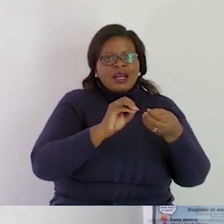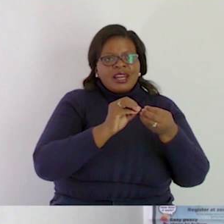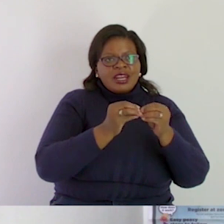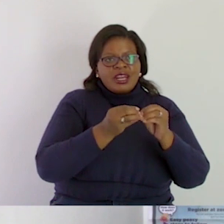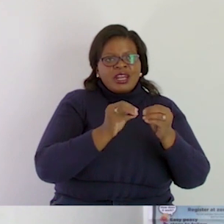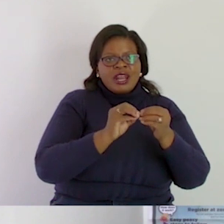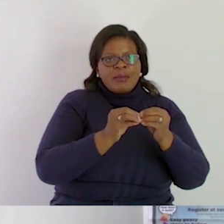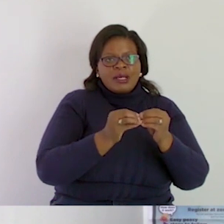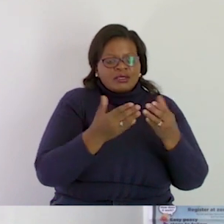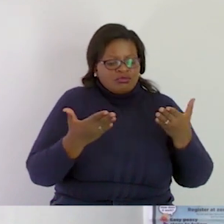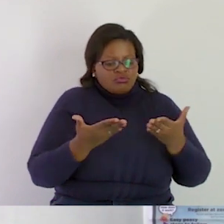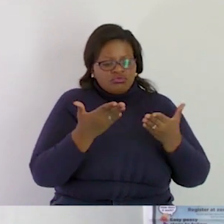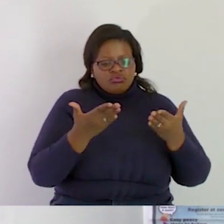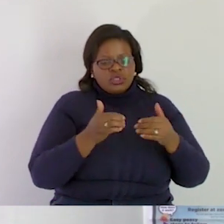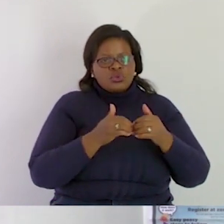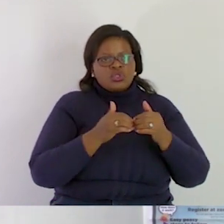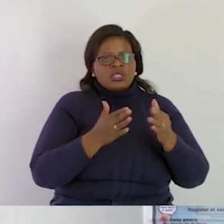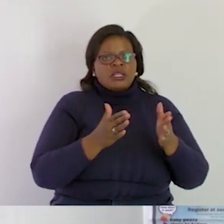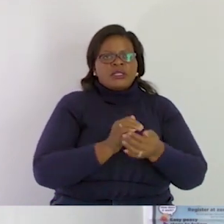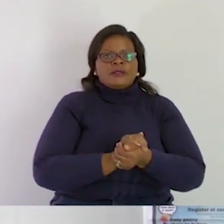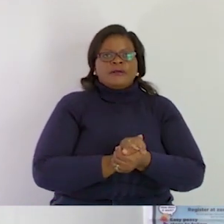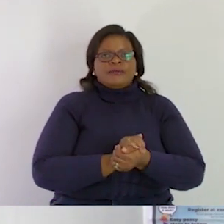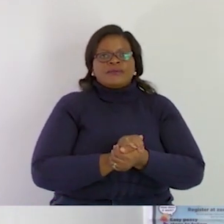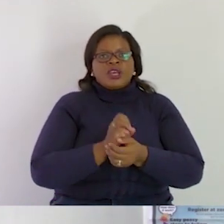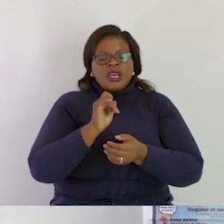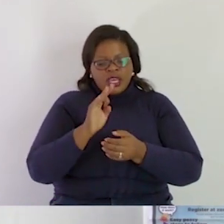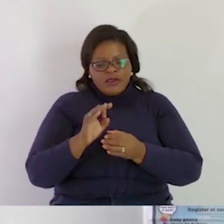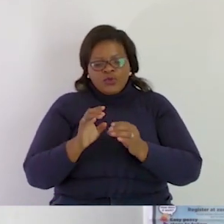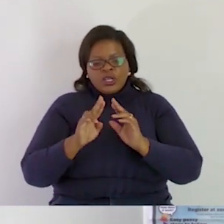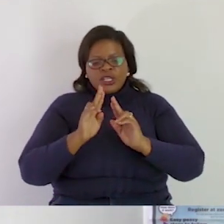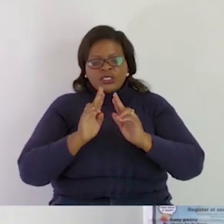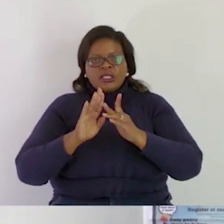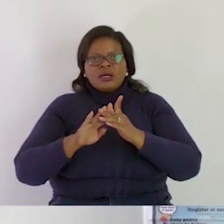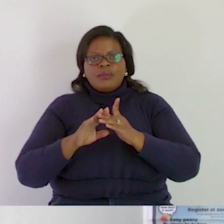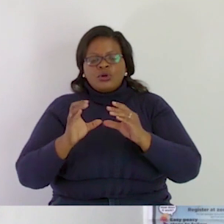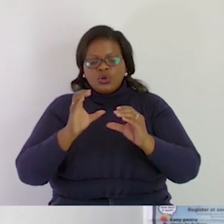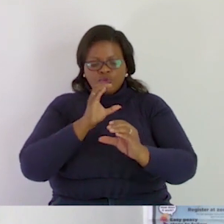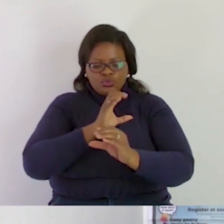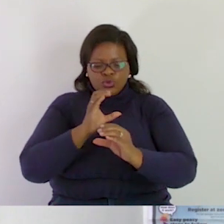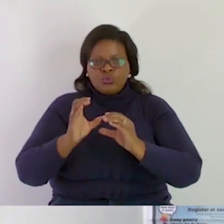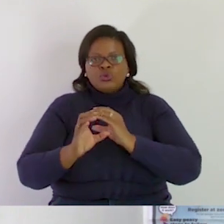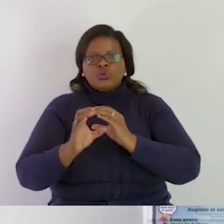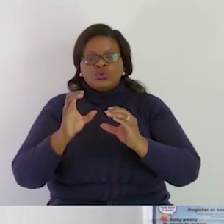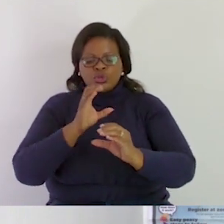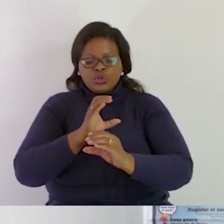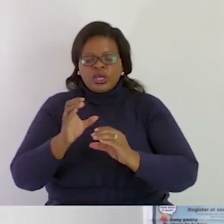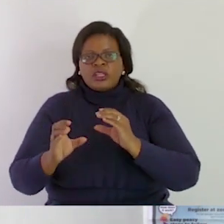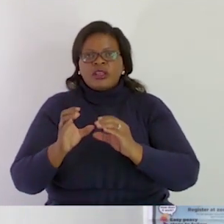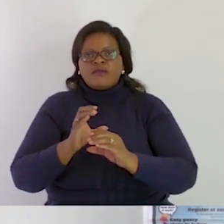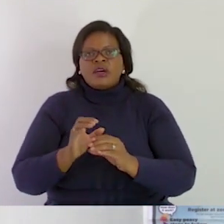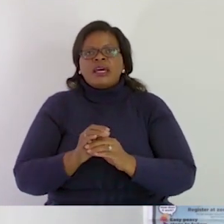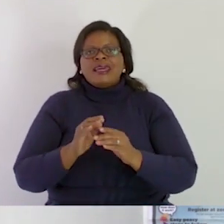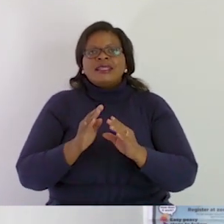to start. When it comes to commutative, we are doing the order. And